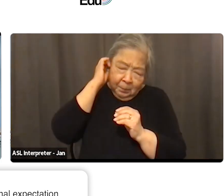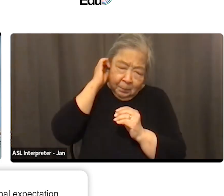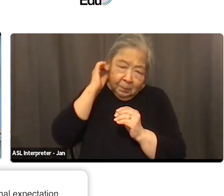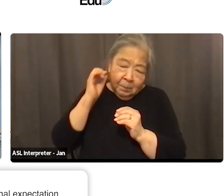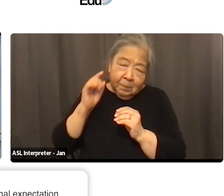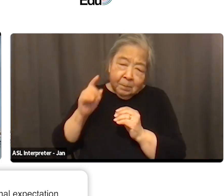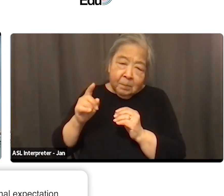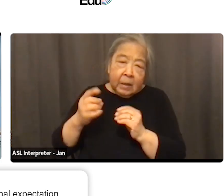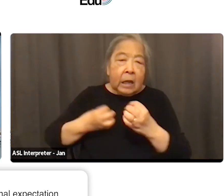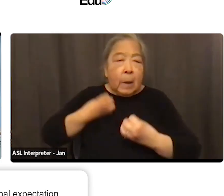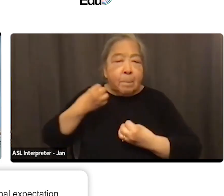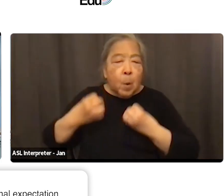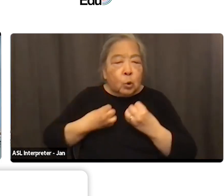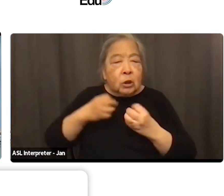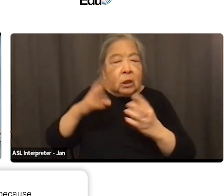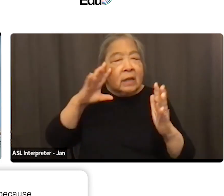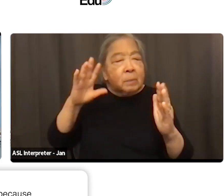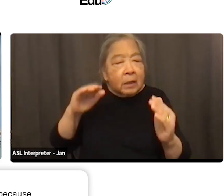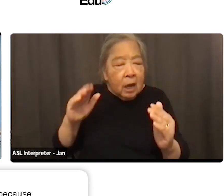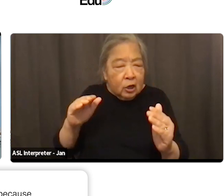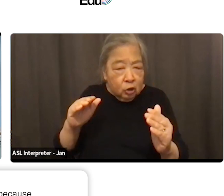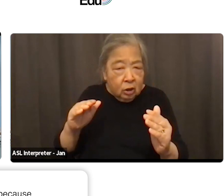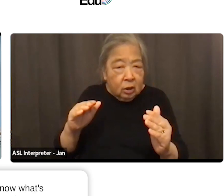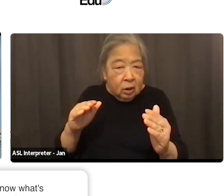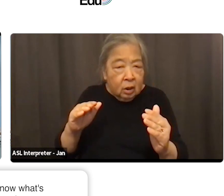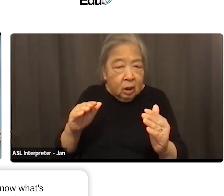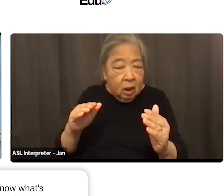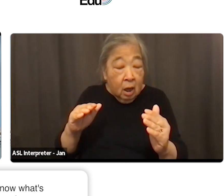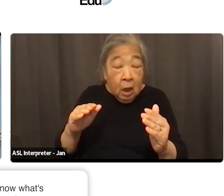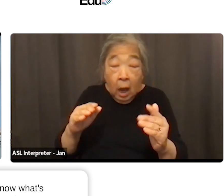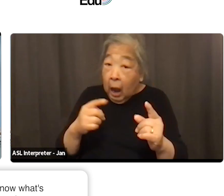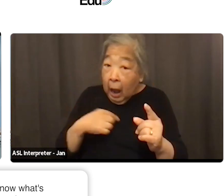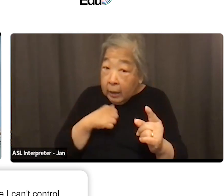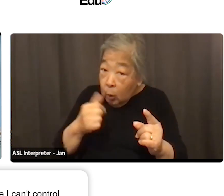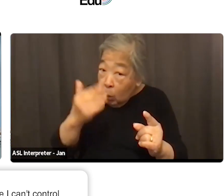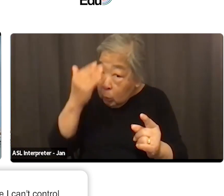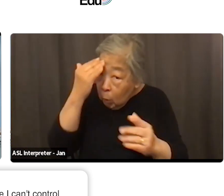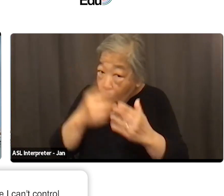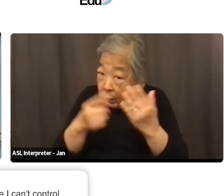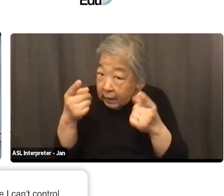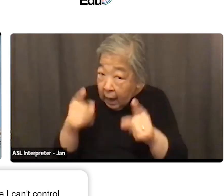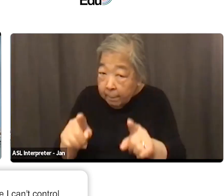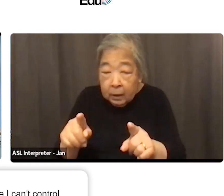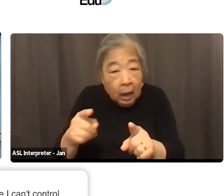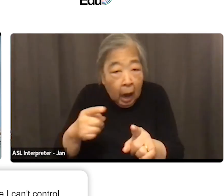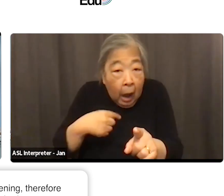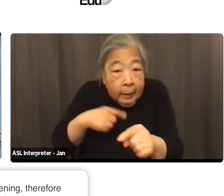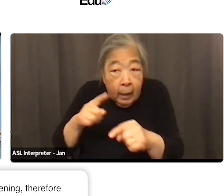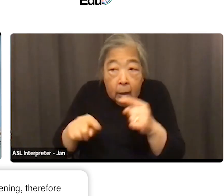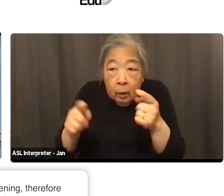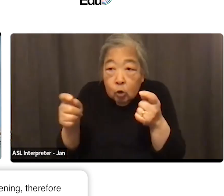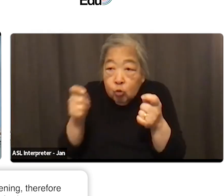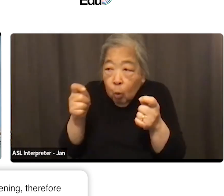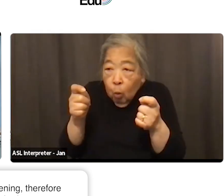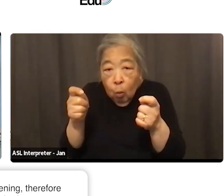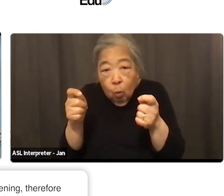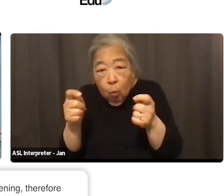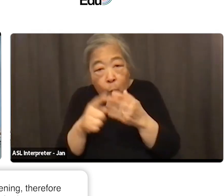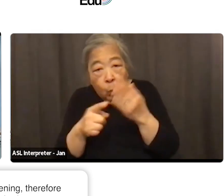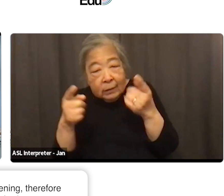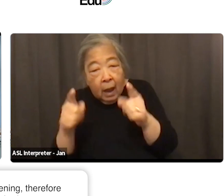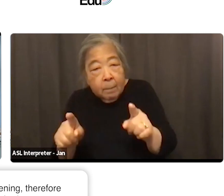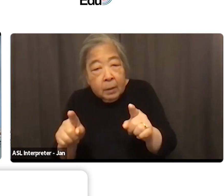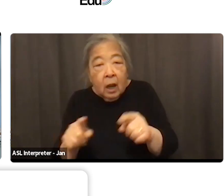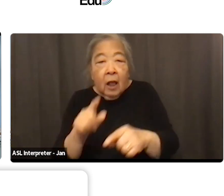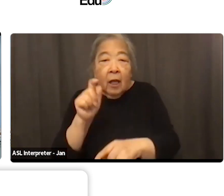the emotional expectation that because I don't know what's happening and because I can't control what's happening, therefore